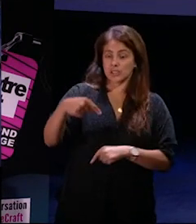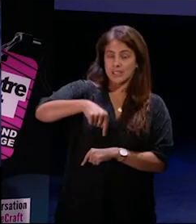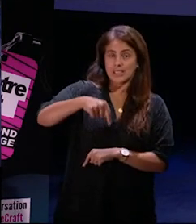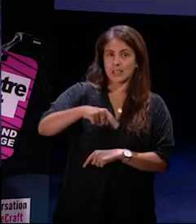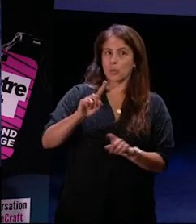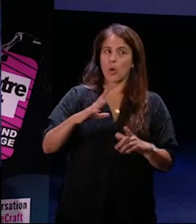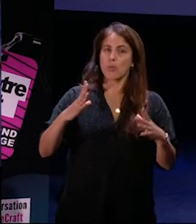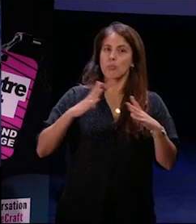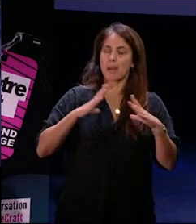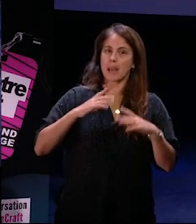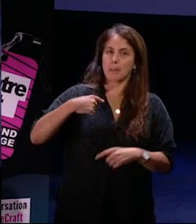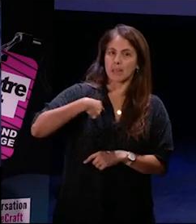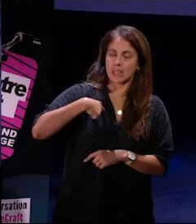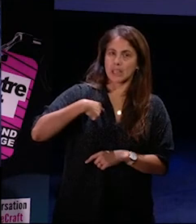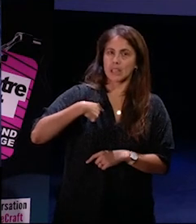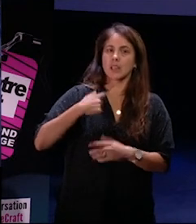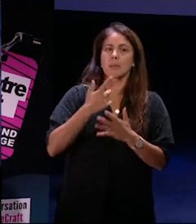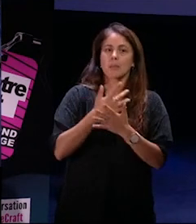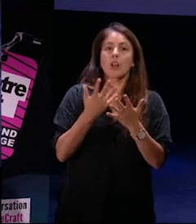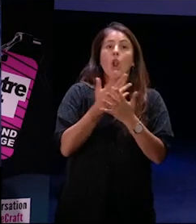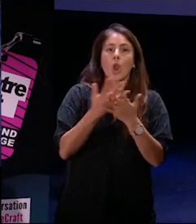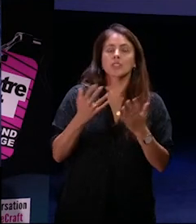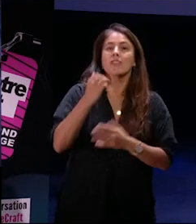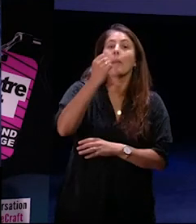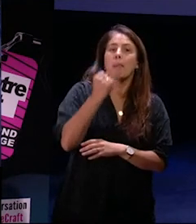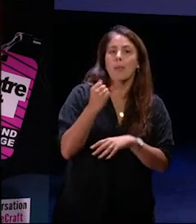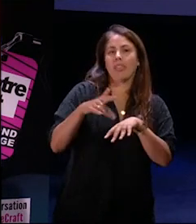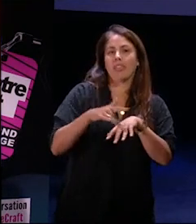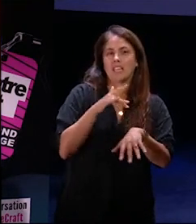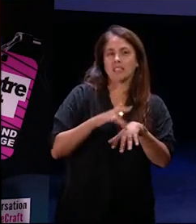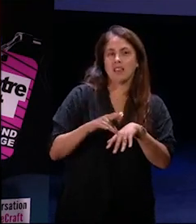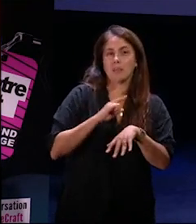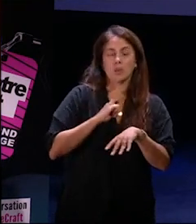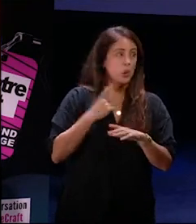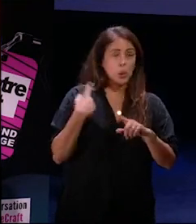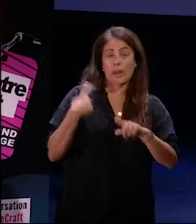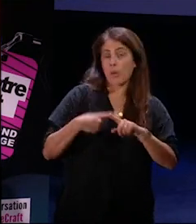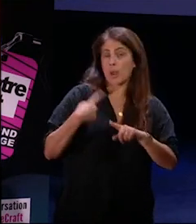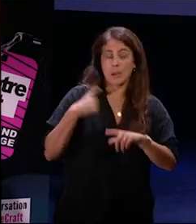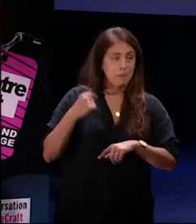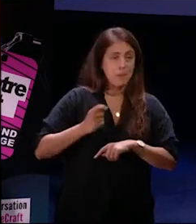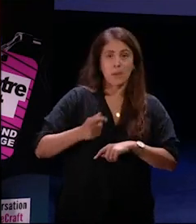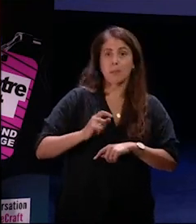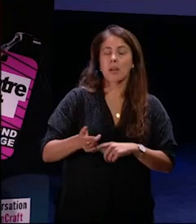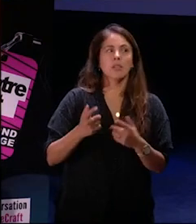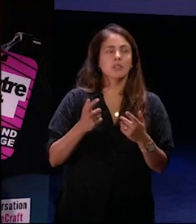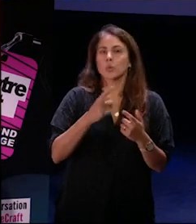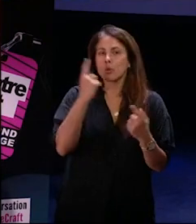me most for doing that work is doing a lot of pub theatre, because you have to work so quickly and there's no margin for